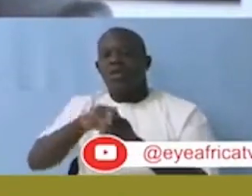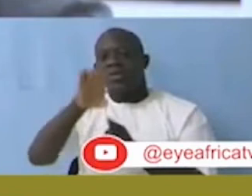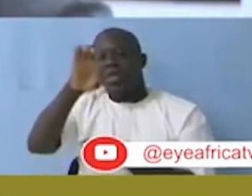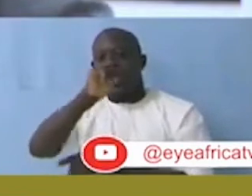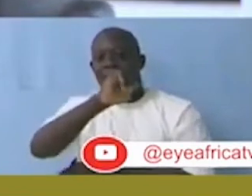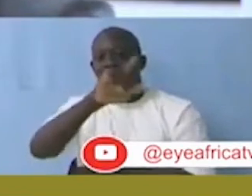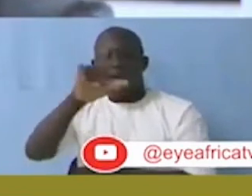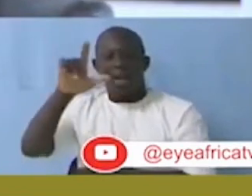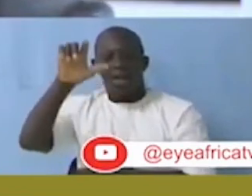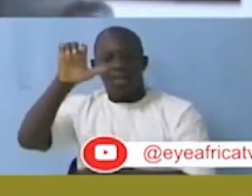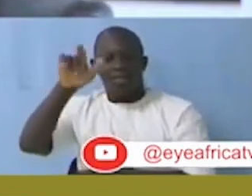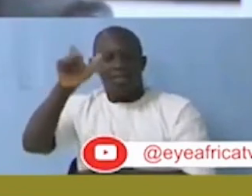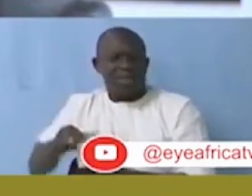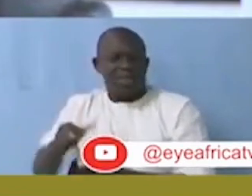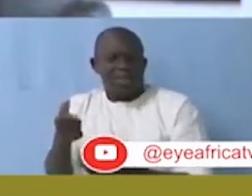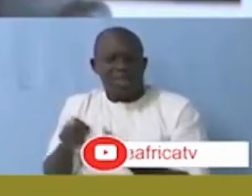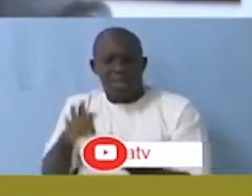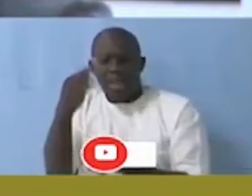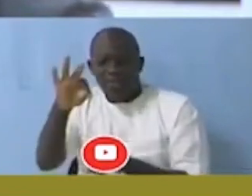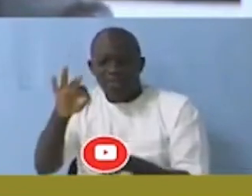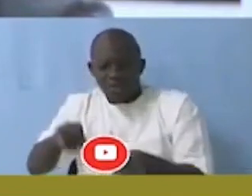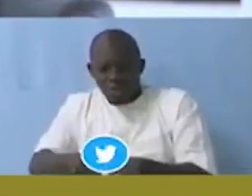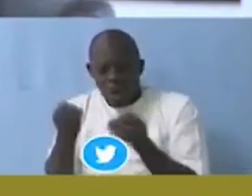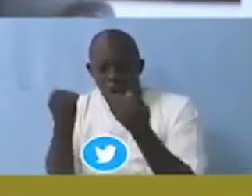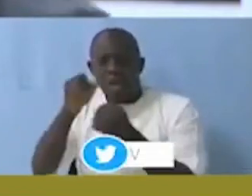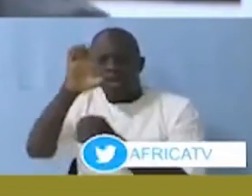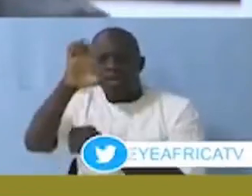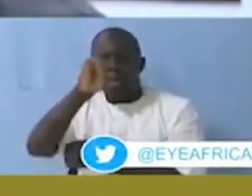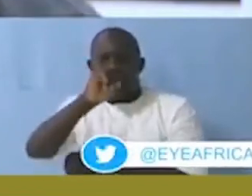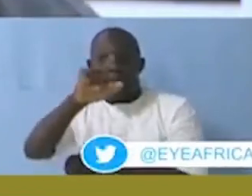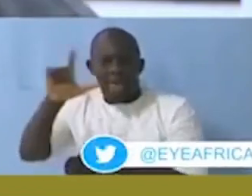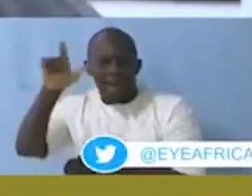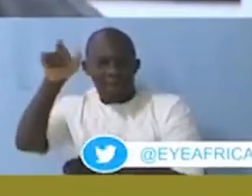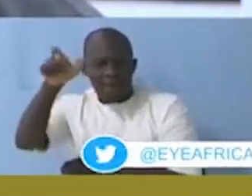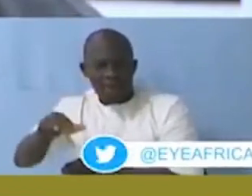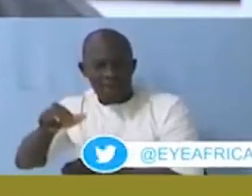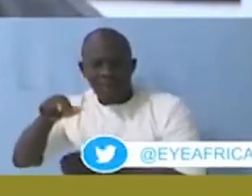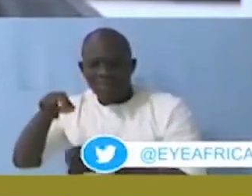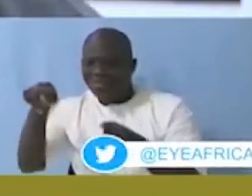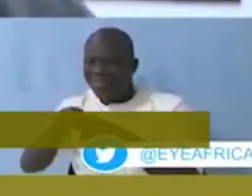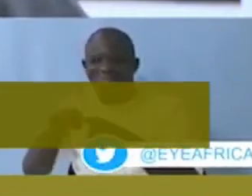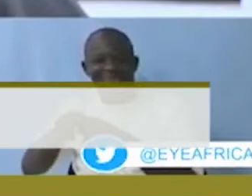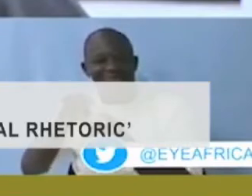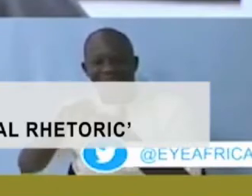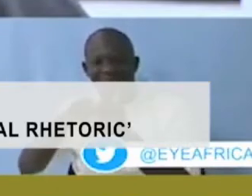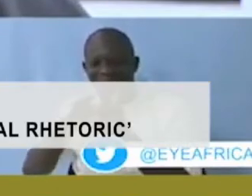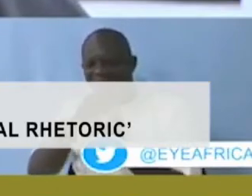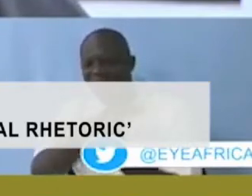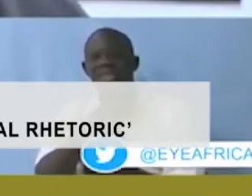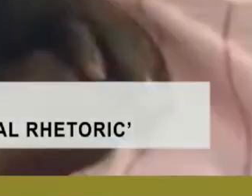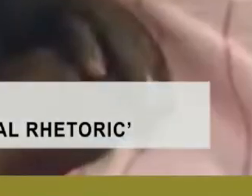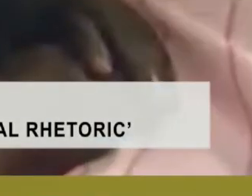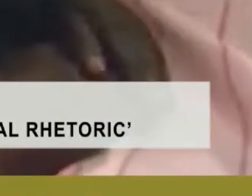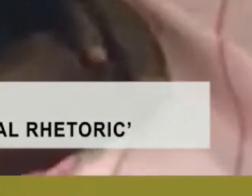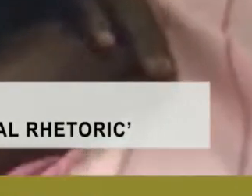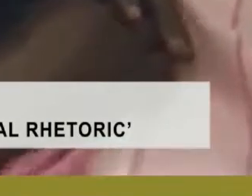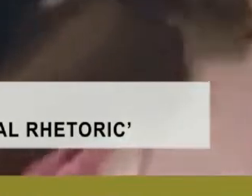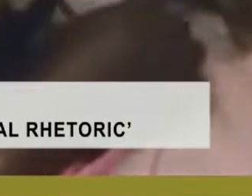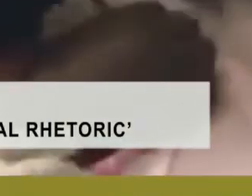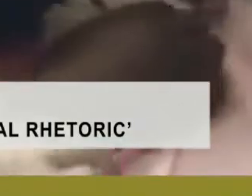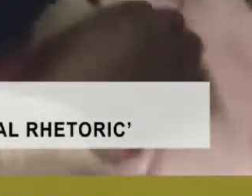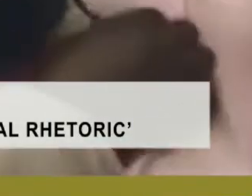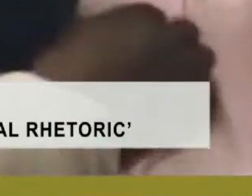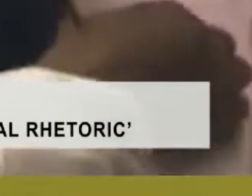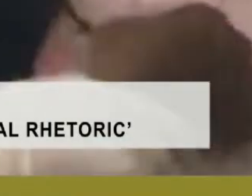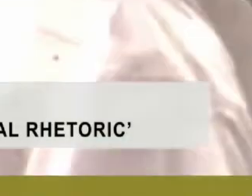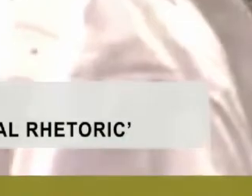the cells of the person. That means you kill the person itself. Narrating the impact of the president's proclamation on